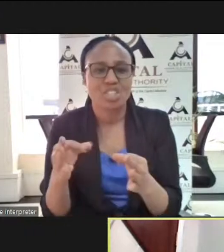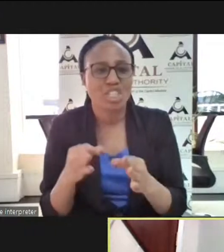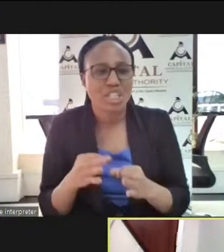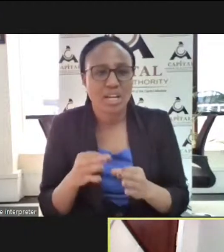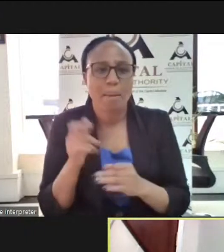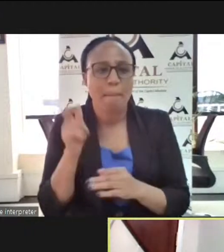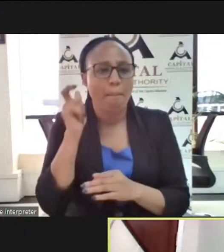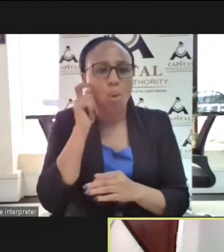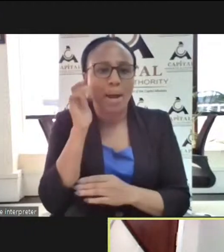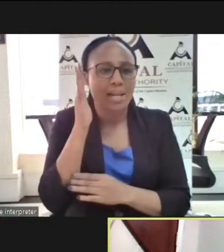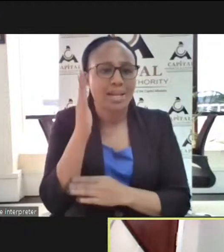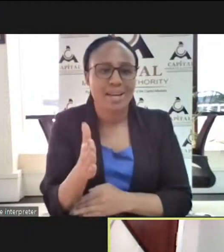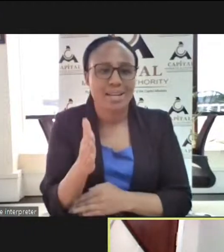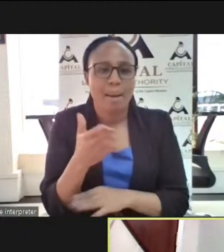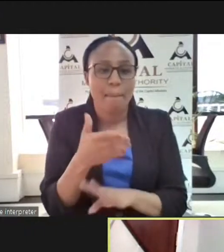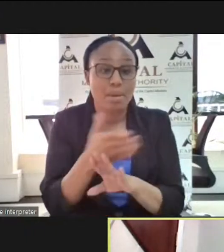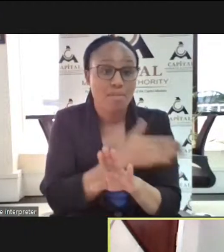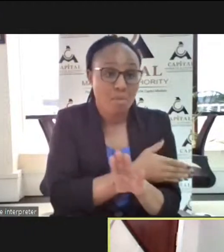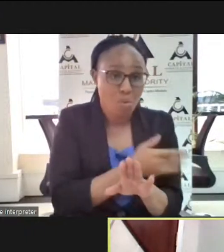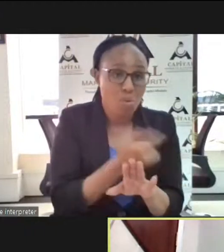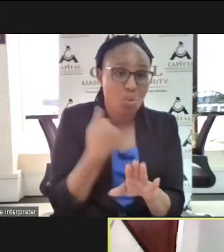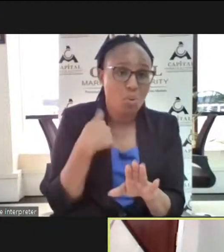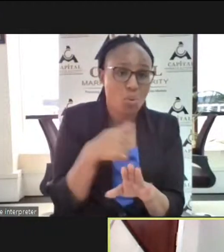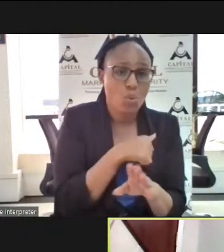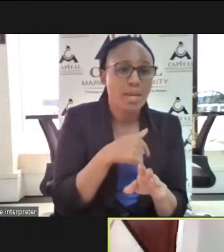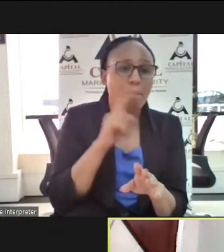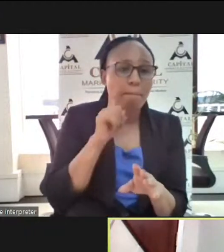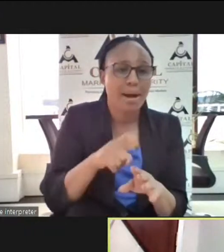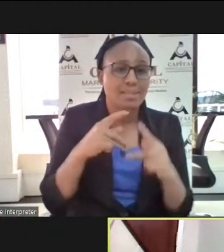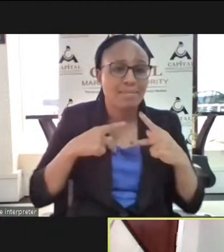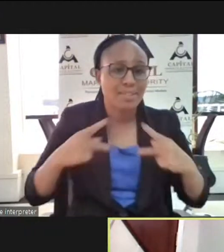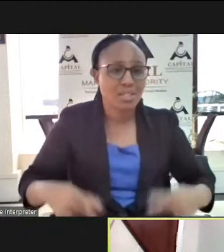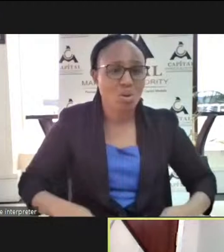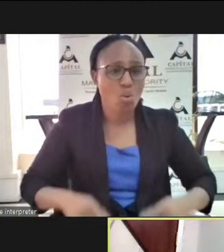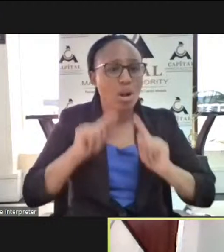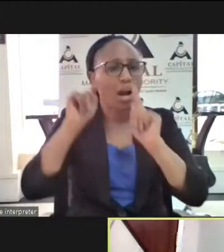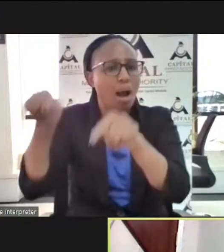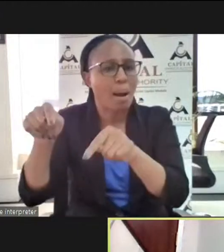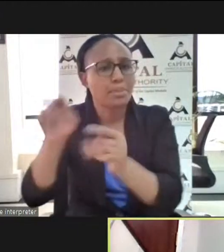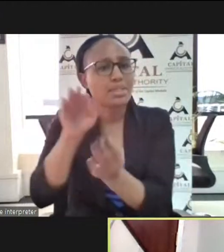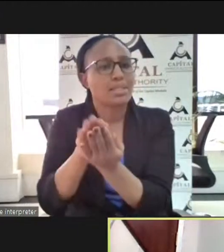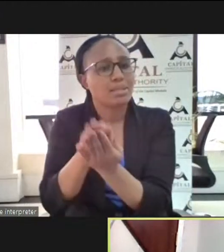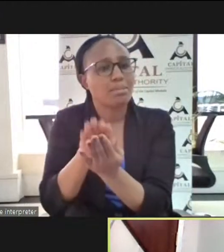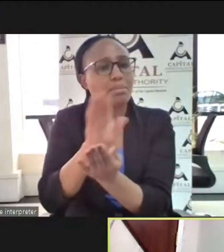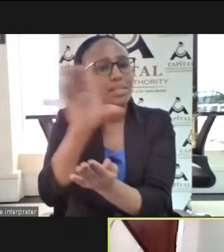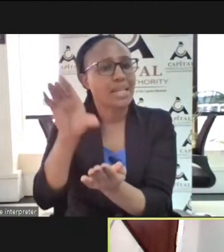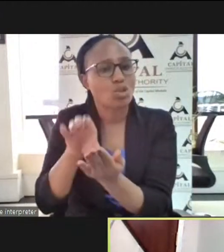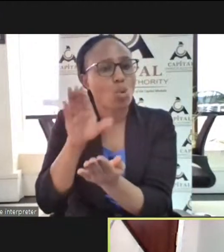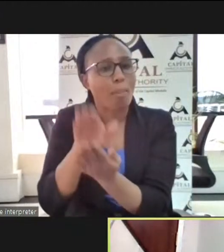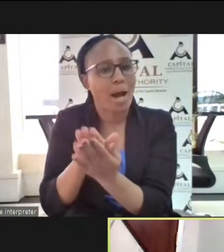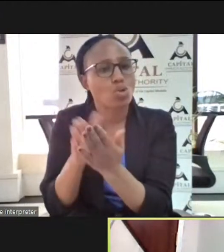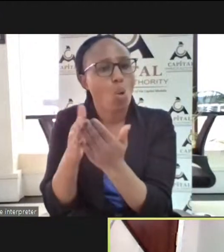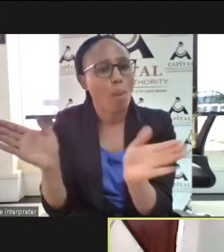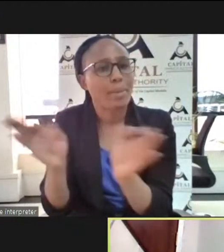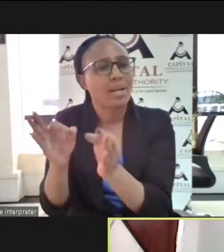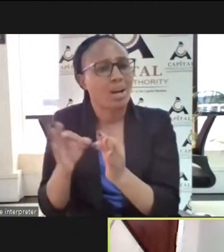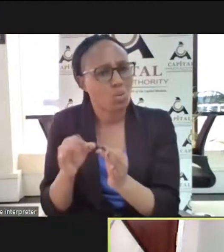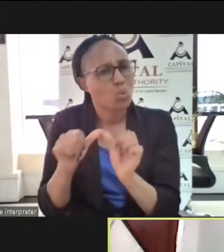Direct. Before, we had to physically go to central bank to open the account. We still do,